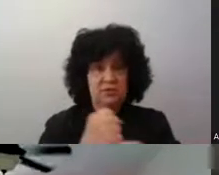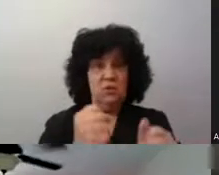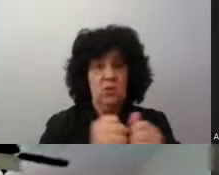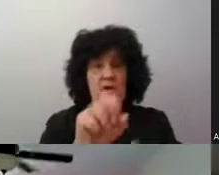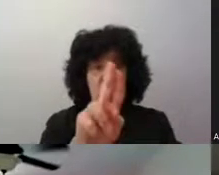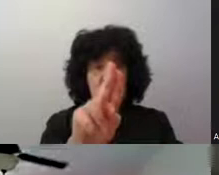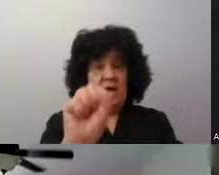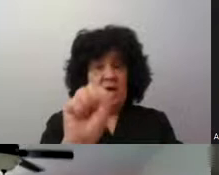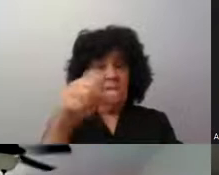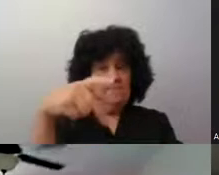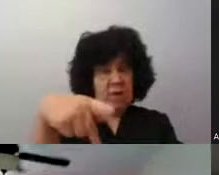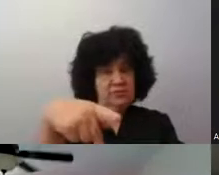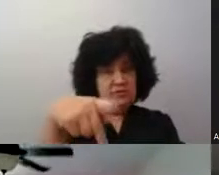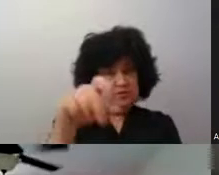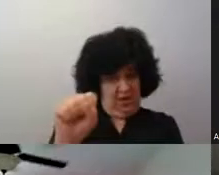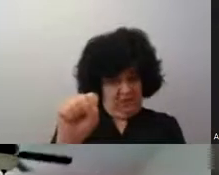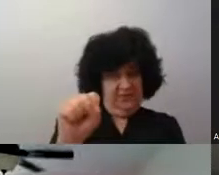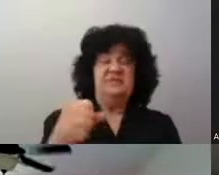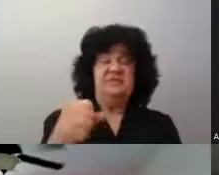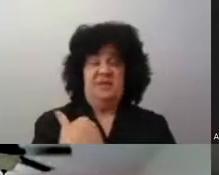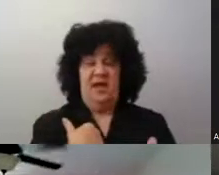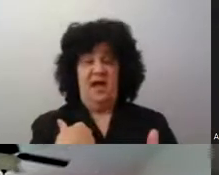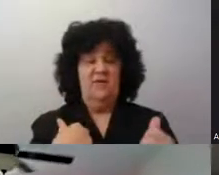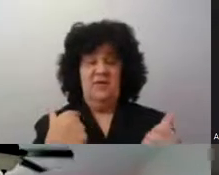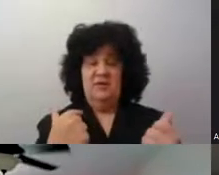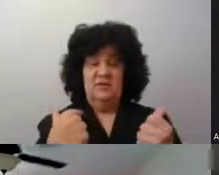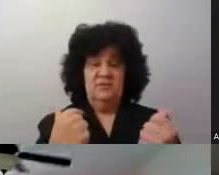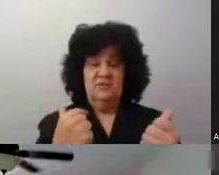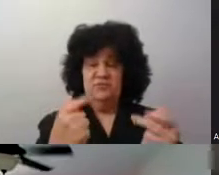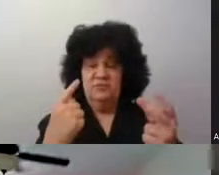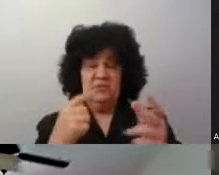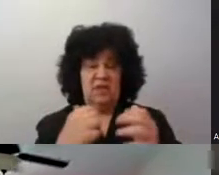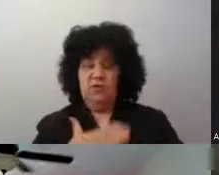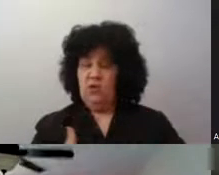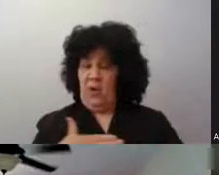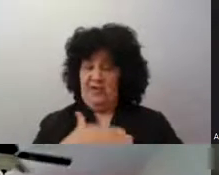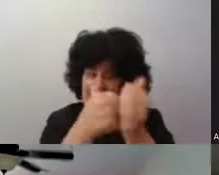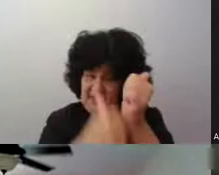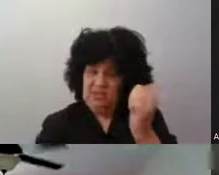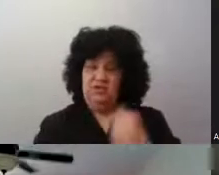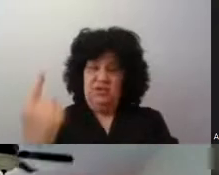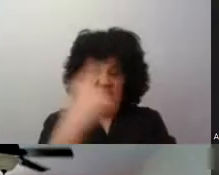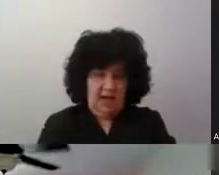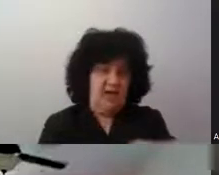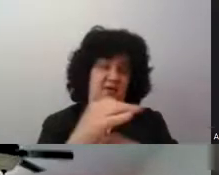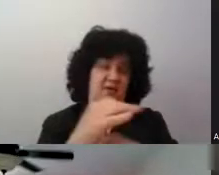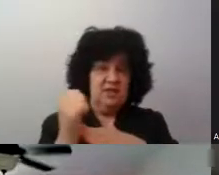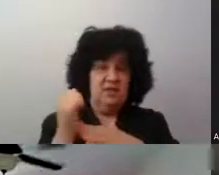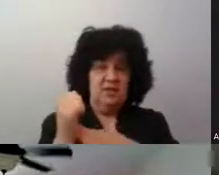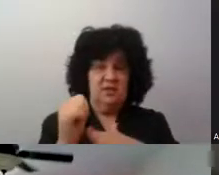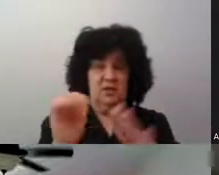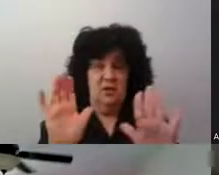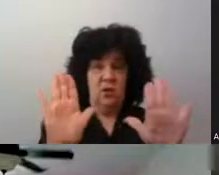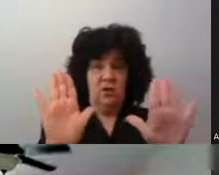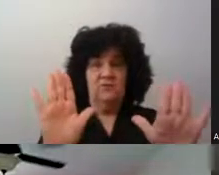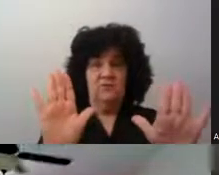serving the American people by leveraging technology, fostering innovation, and leading awesome teams of dedicated employees. After